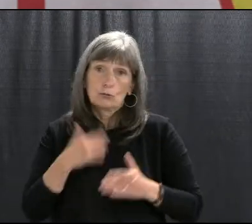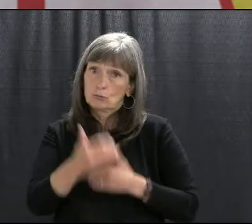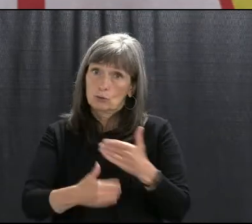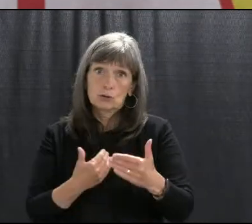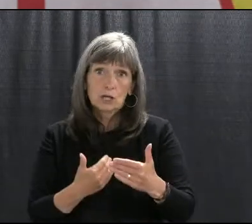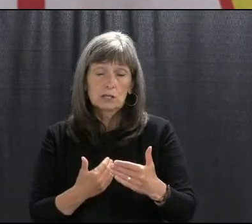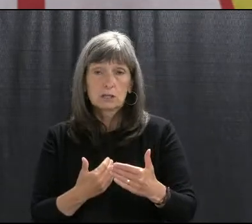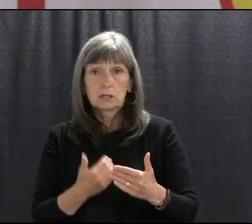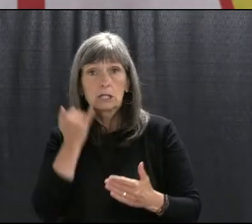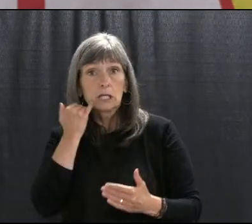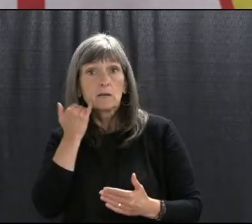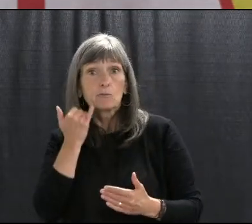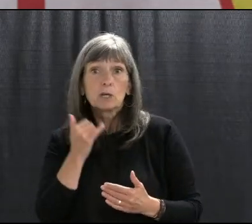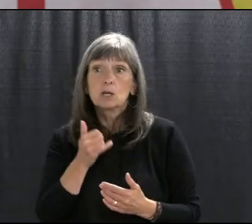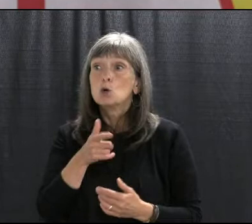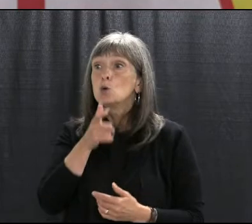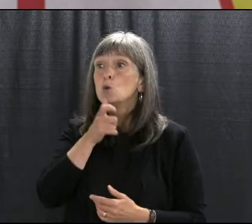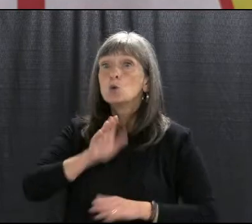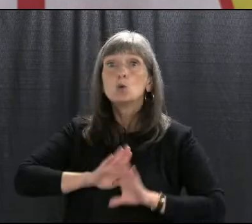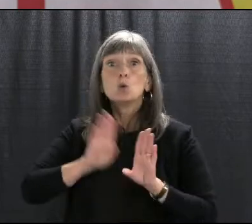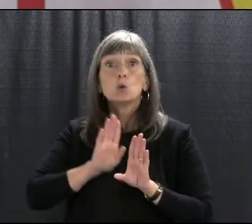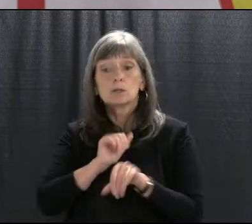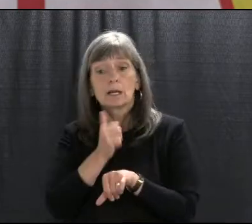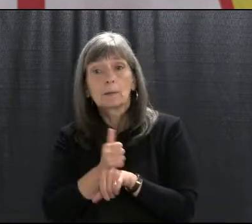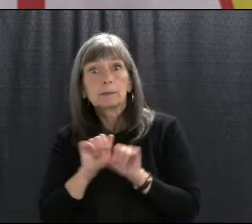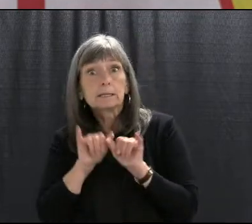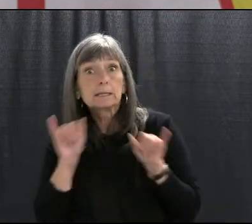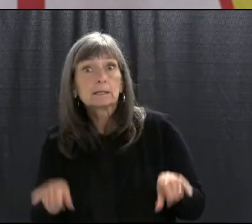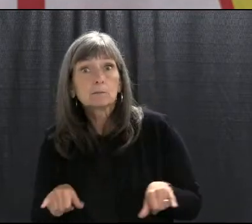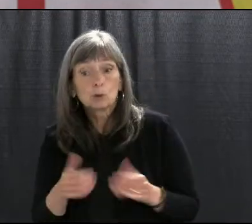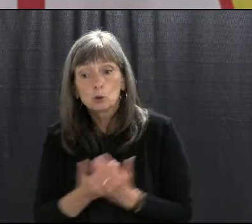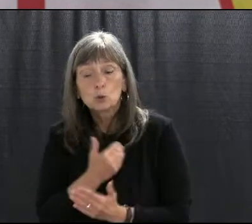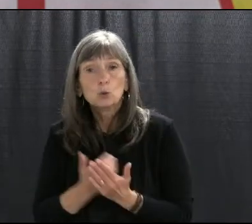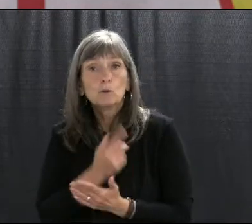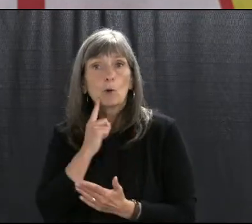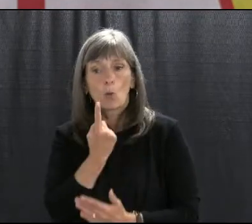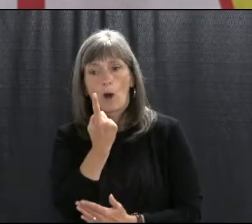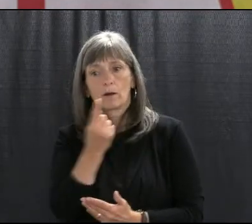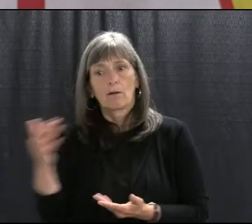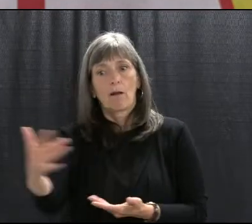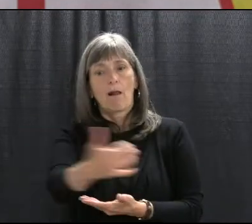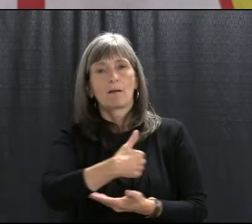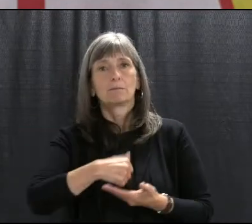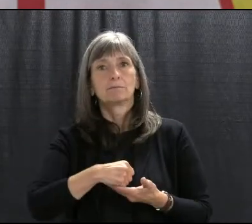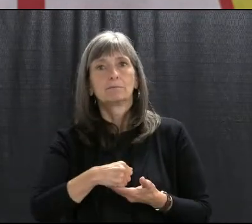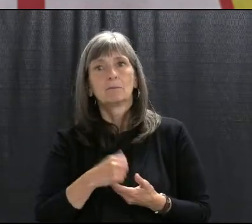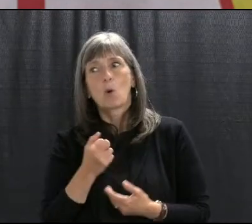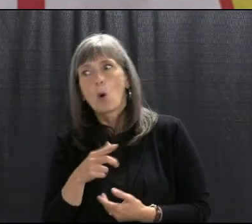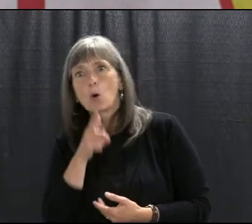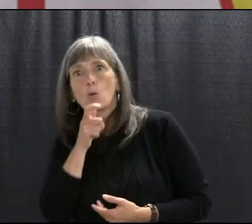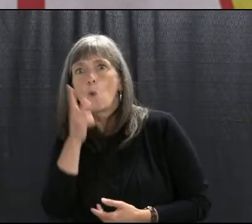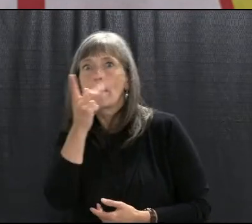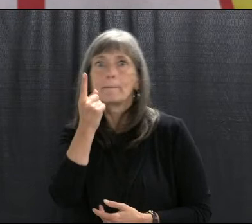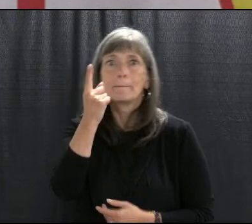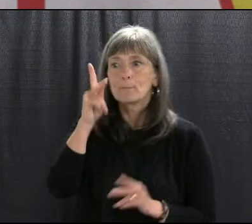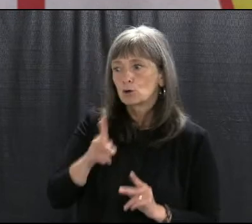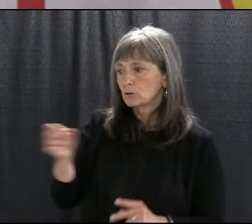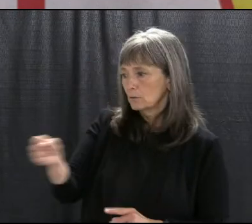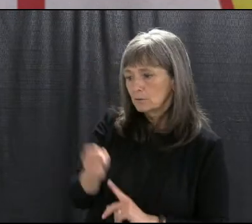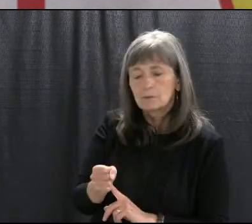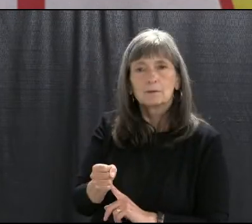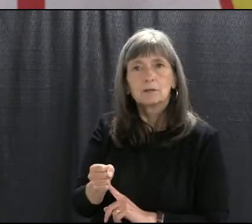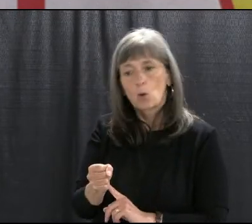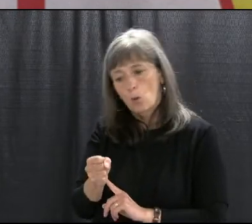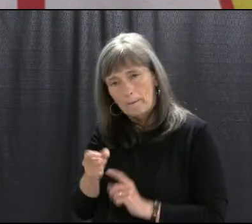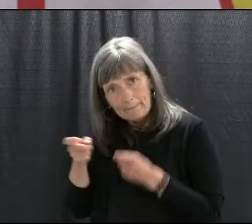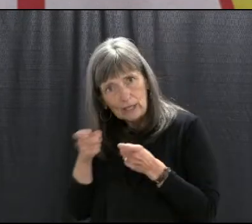or planned to start. But the reason we're putting a dedicated resource in place is so